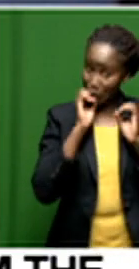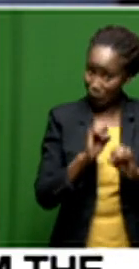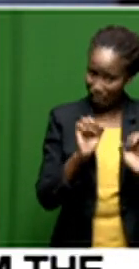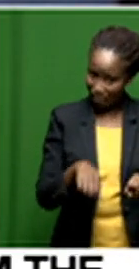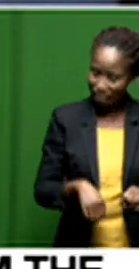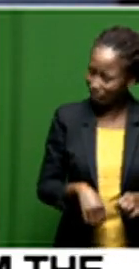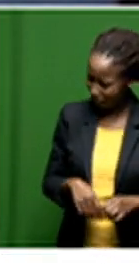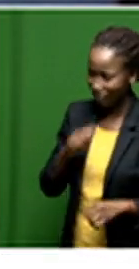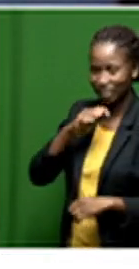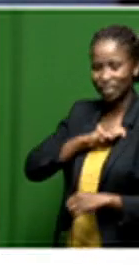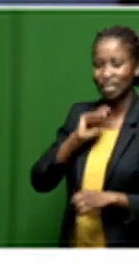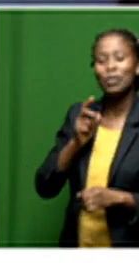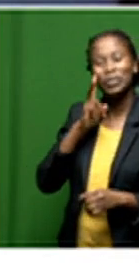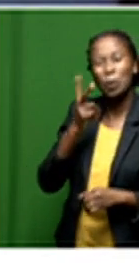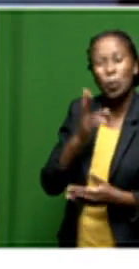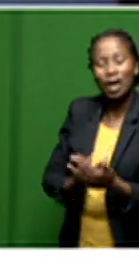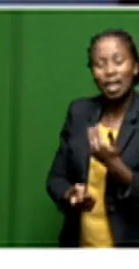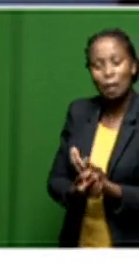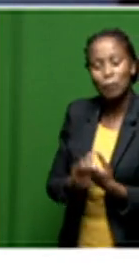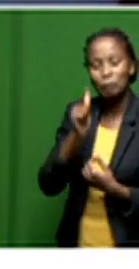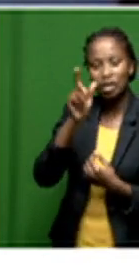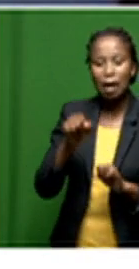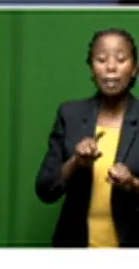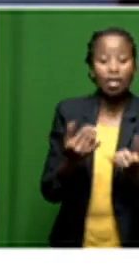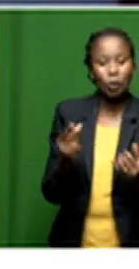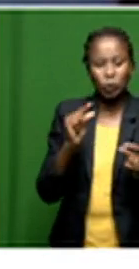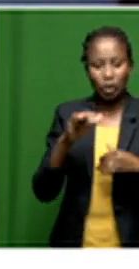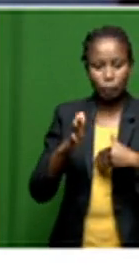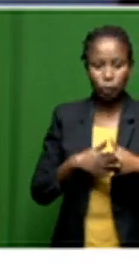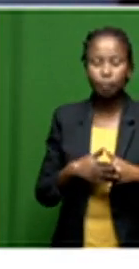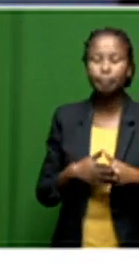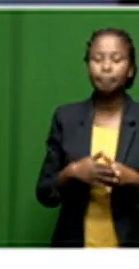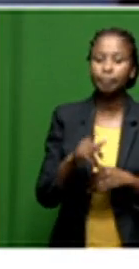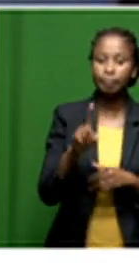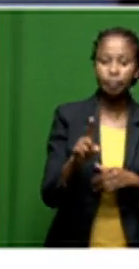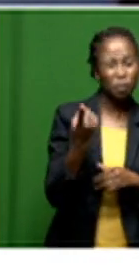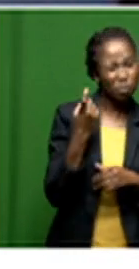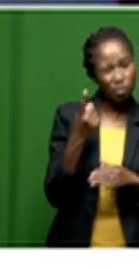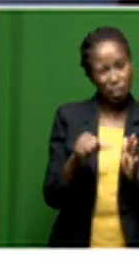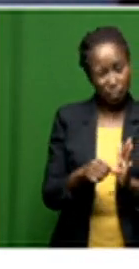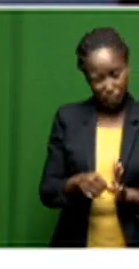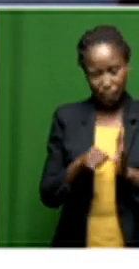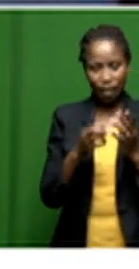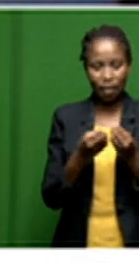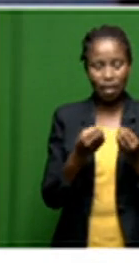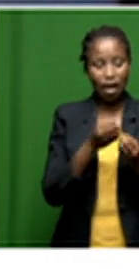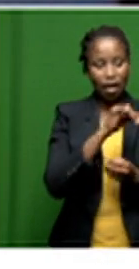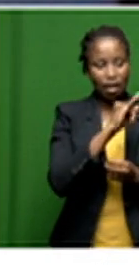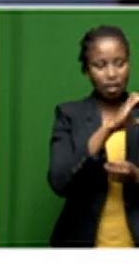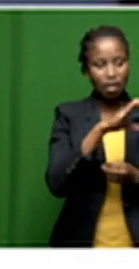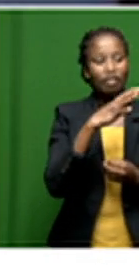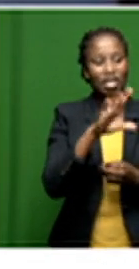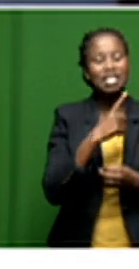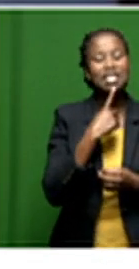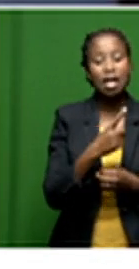exactly. So let's see what comes out. But just as we close, and very quickly, I've got to wrap the interview. The one important thing that the IEC did say is that if the